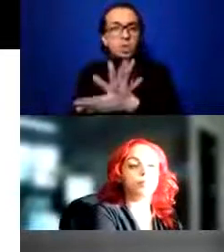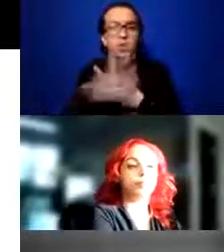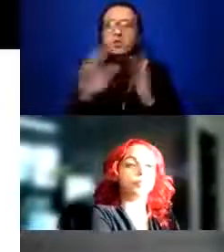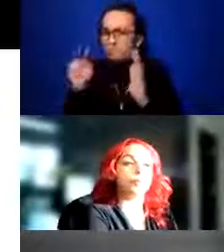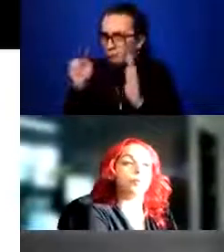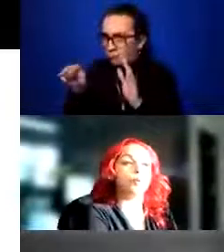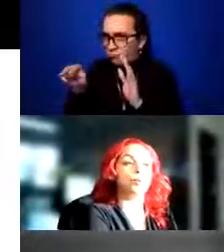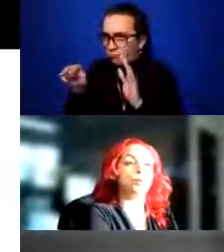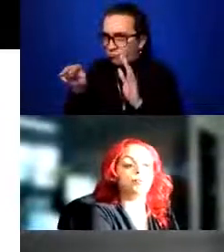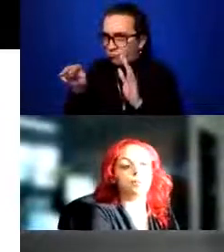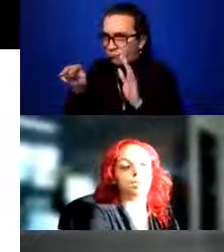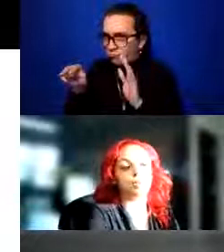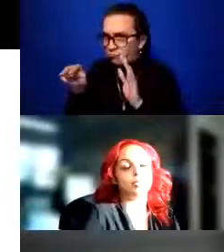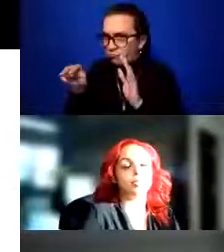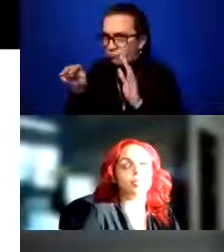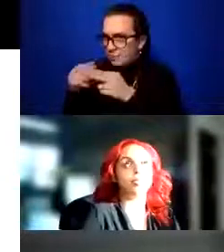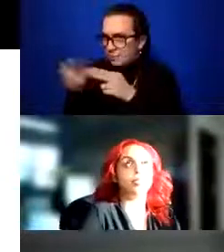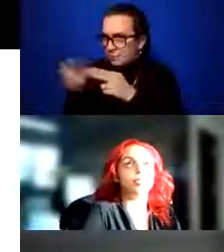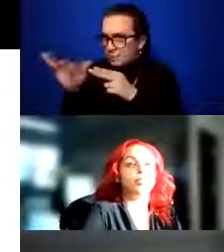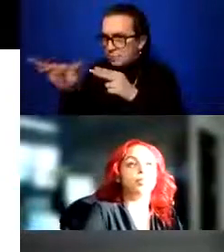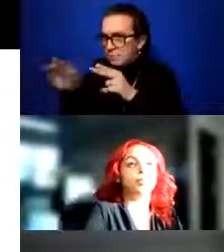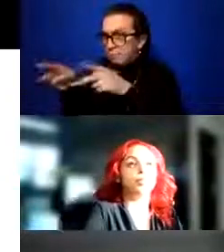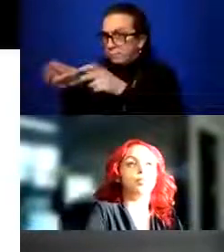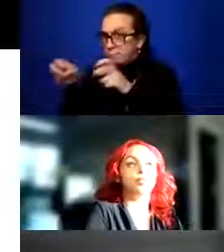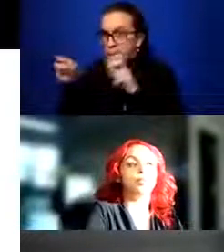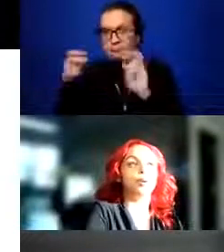So if your name is,